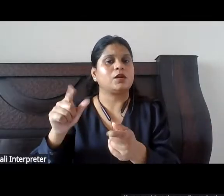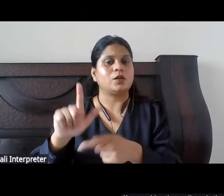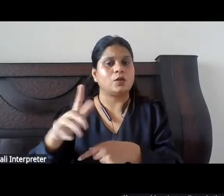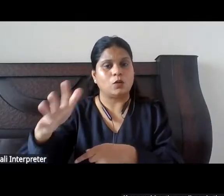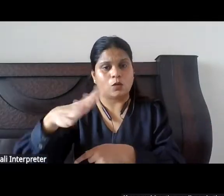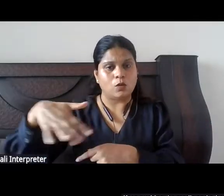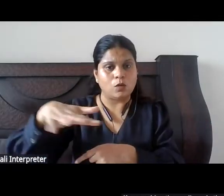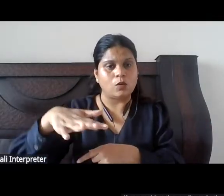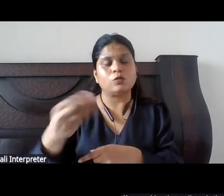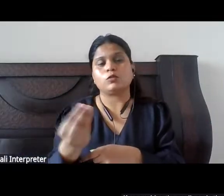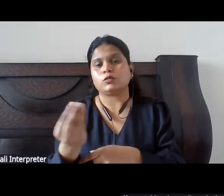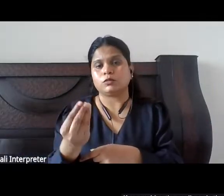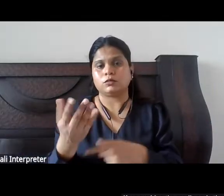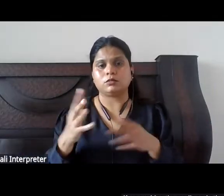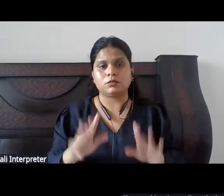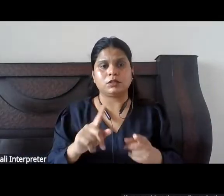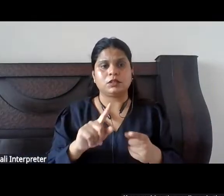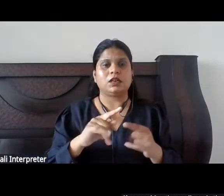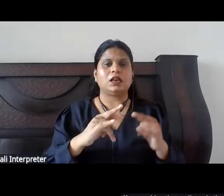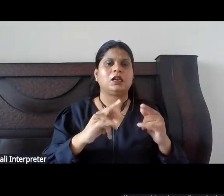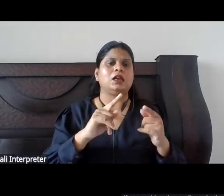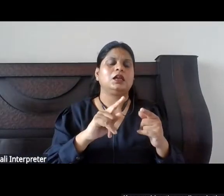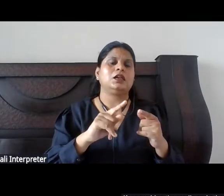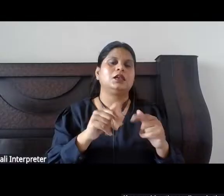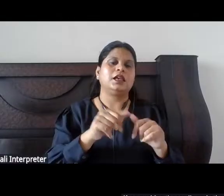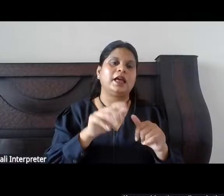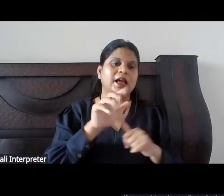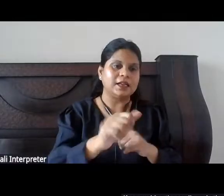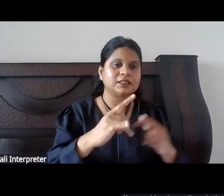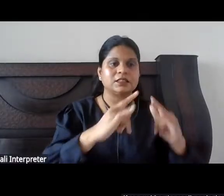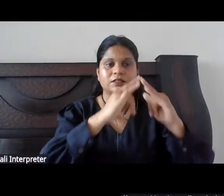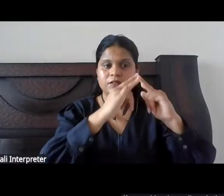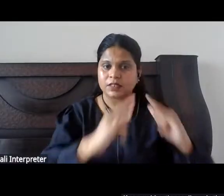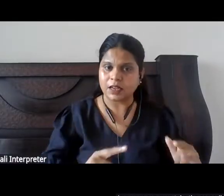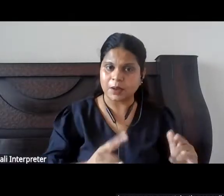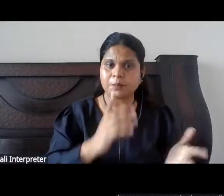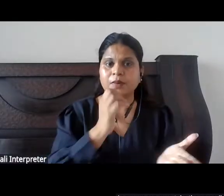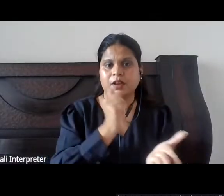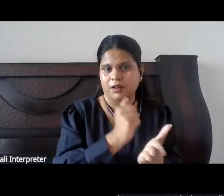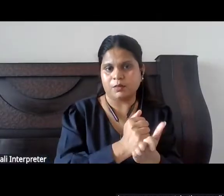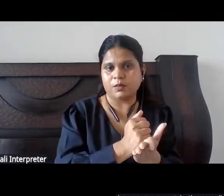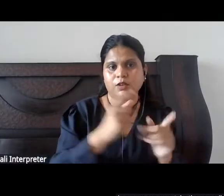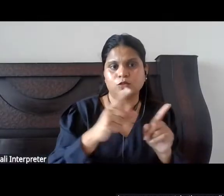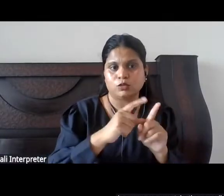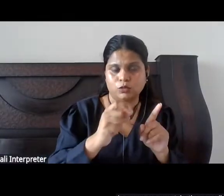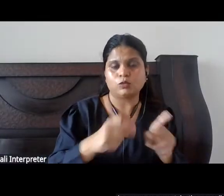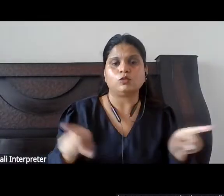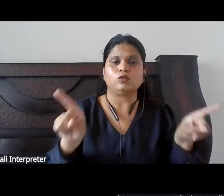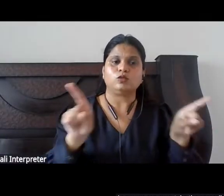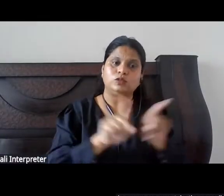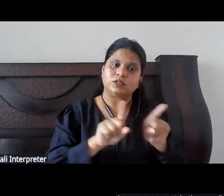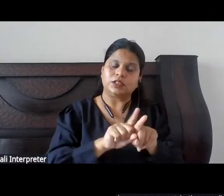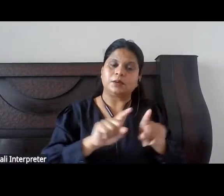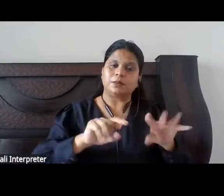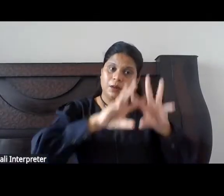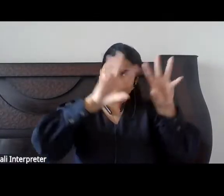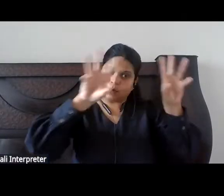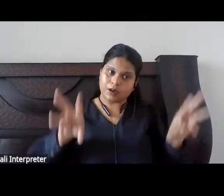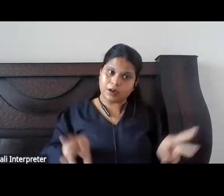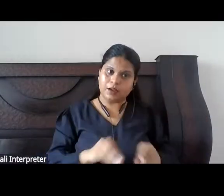elections campaigns as examples. We have to make it into a movement. At the district level,